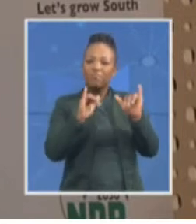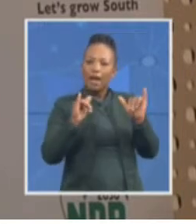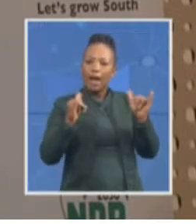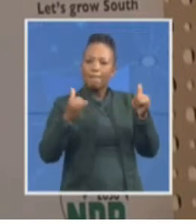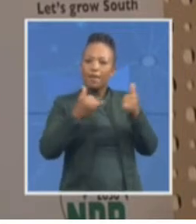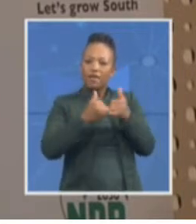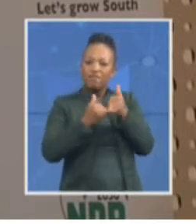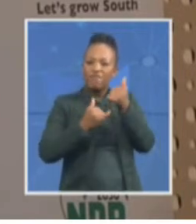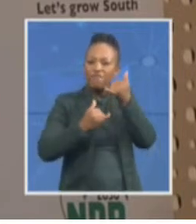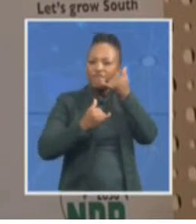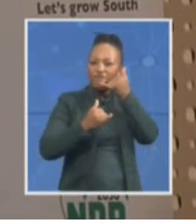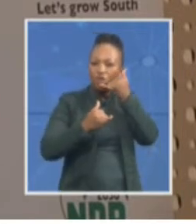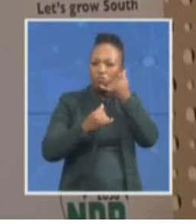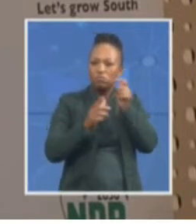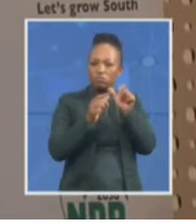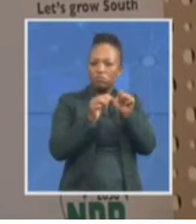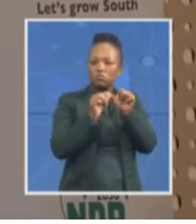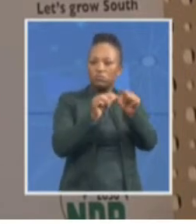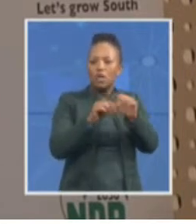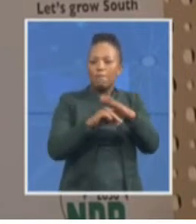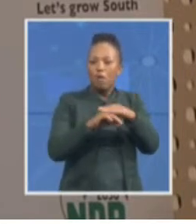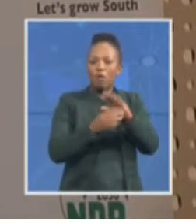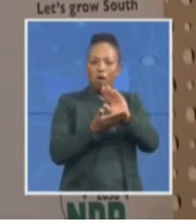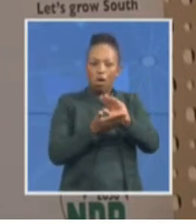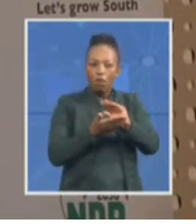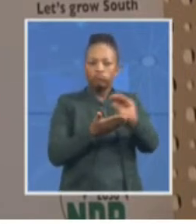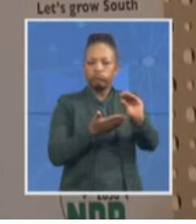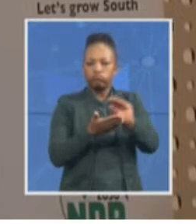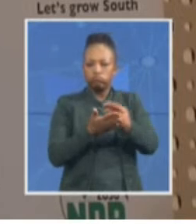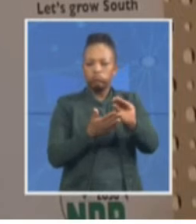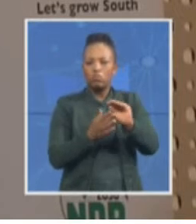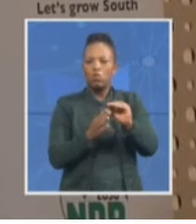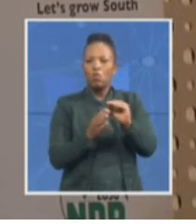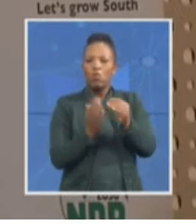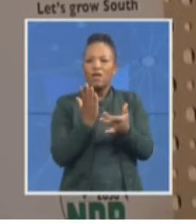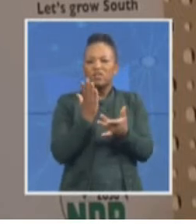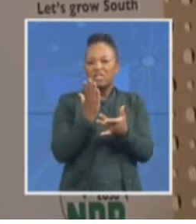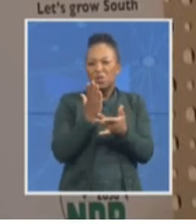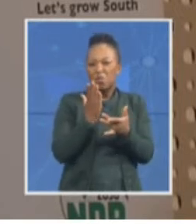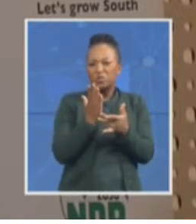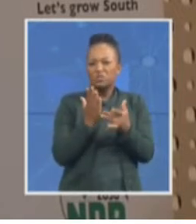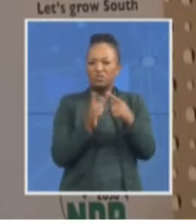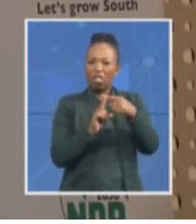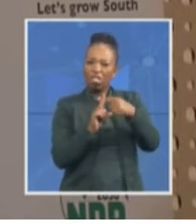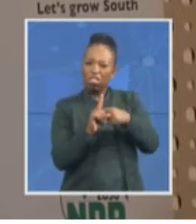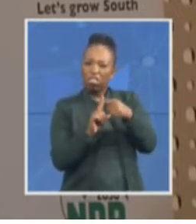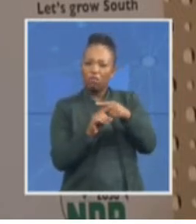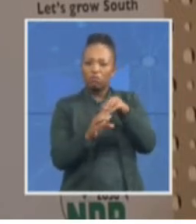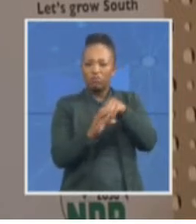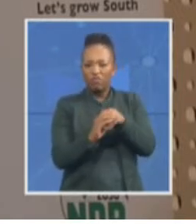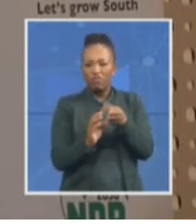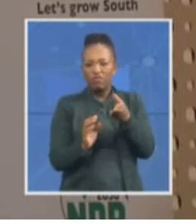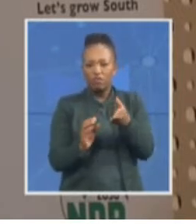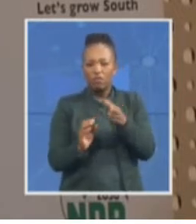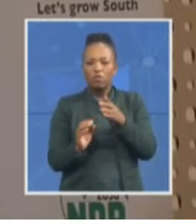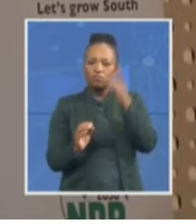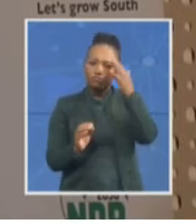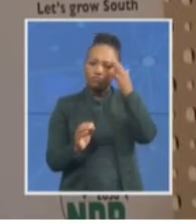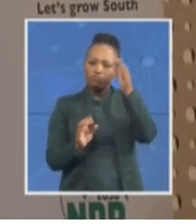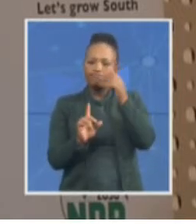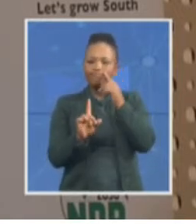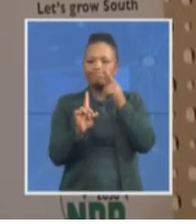in South Africa. Government remains committed to creating an enabling environment for radio spectrum to be used